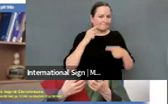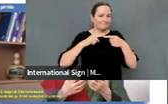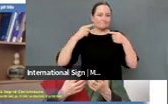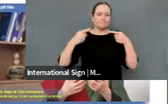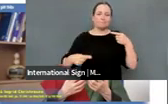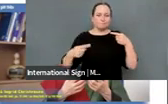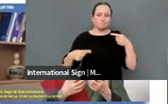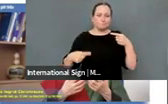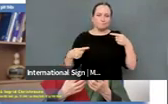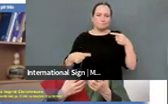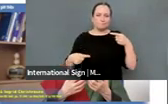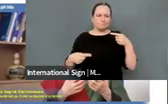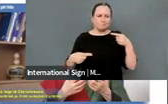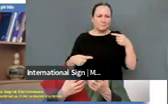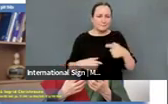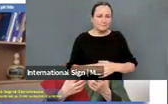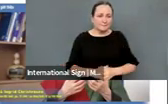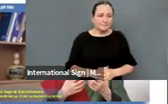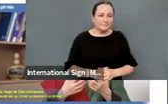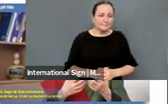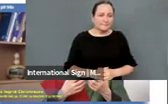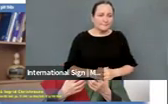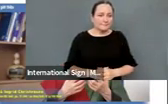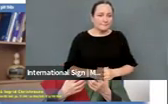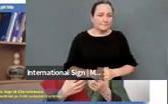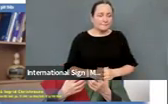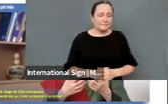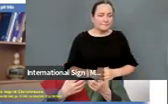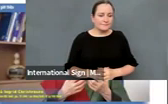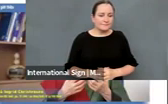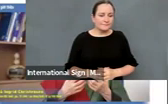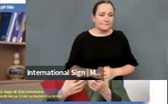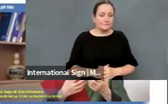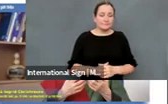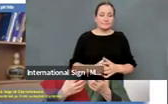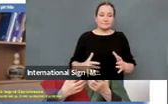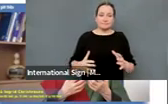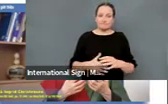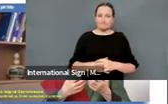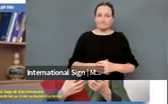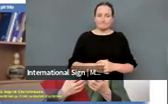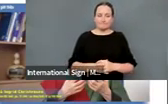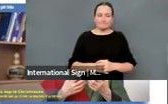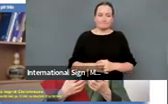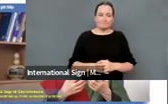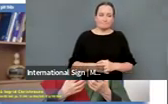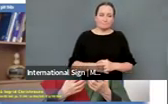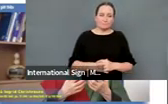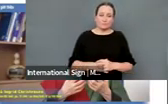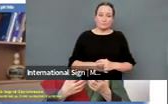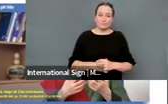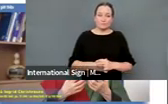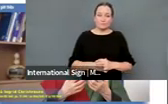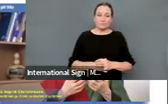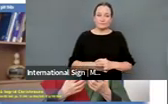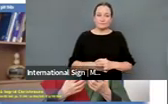access for women union staff at all levels. You can see the link of this